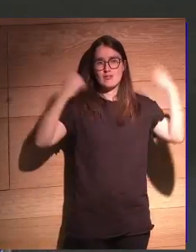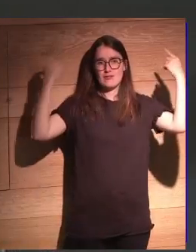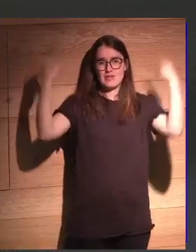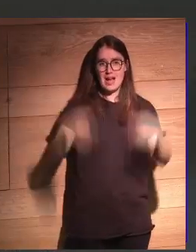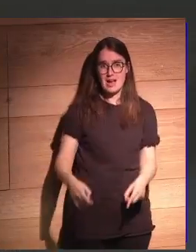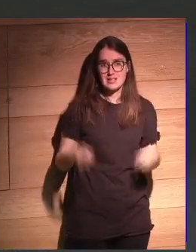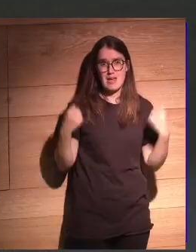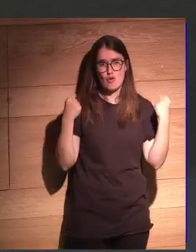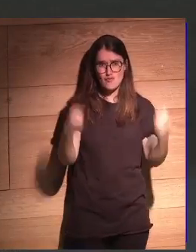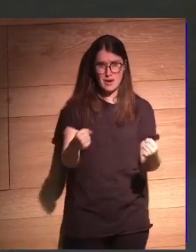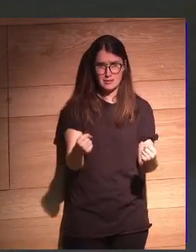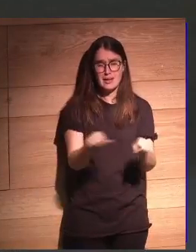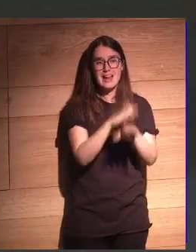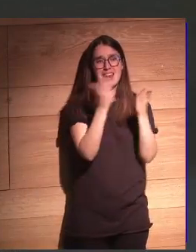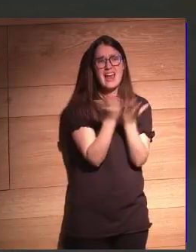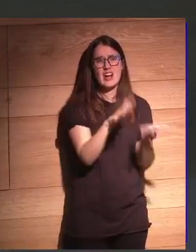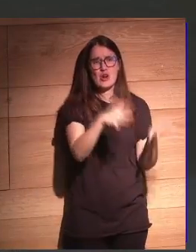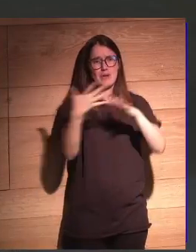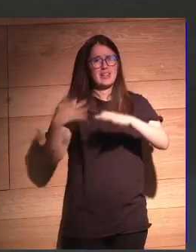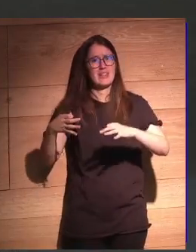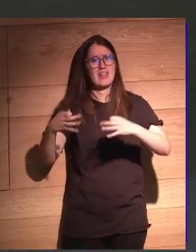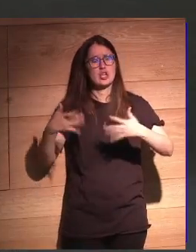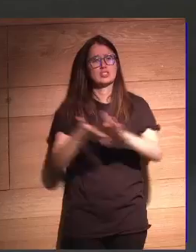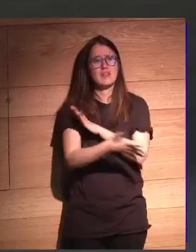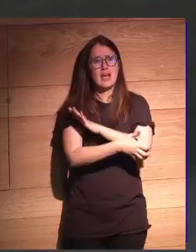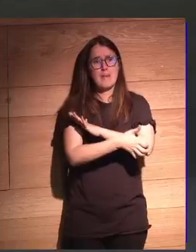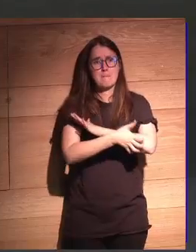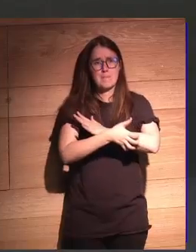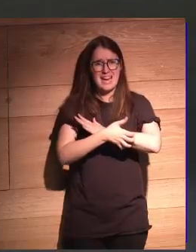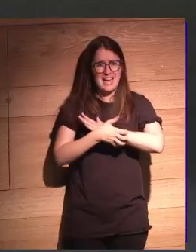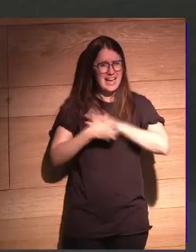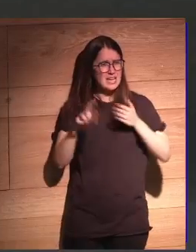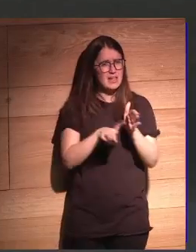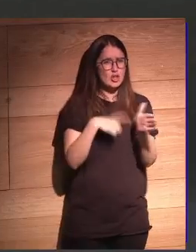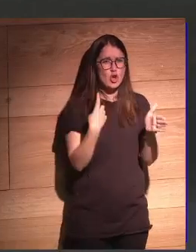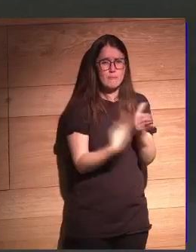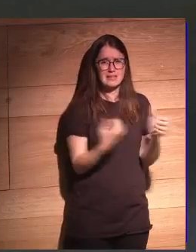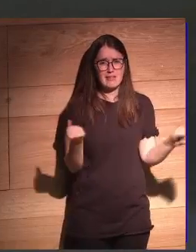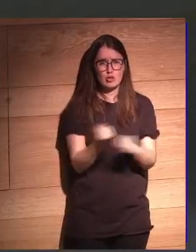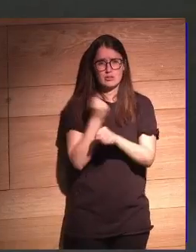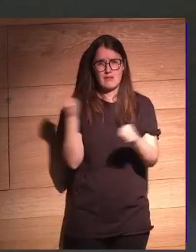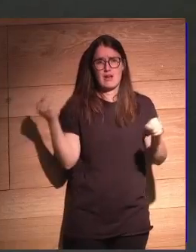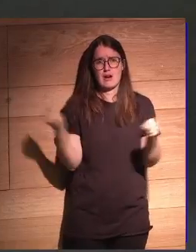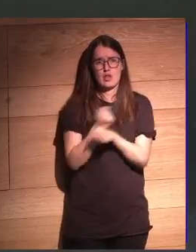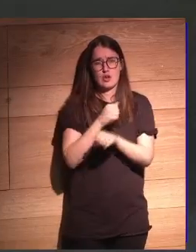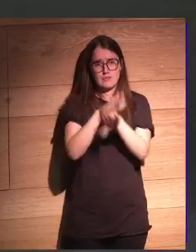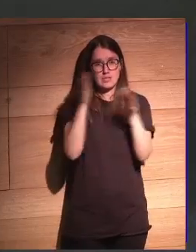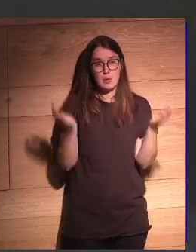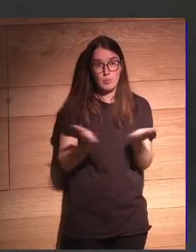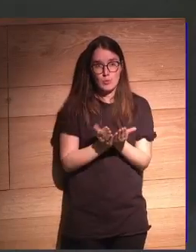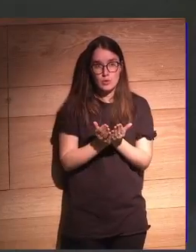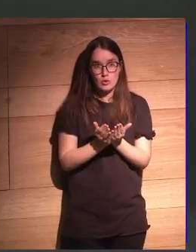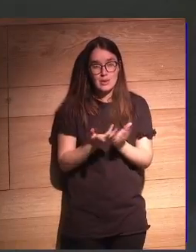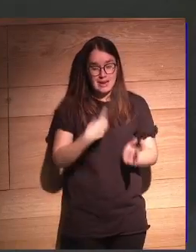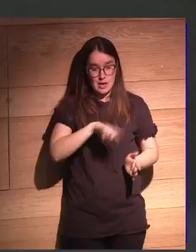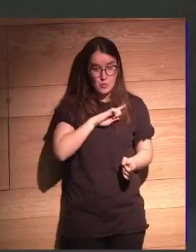has completely failed, and that globalization is only the precarization of the workers around